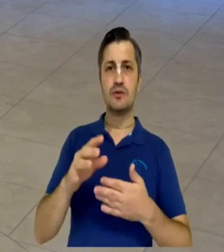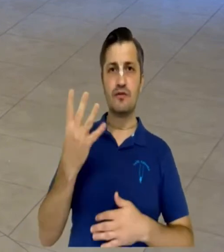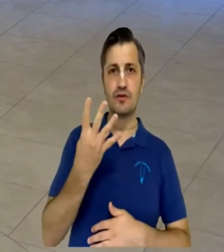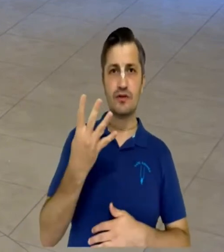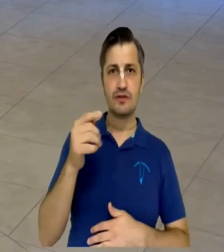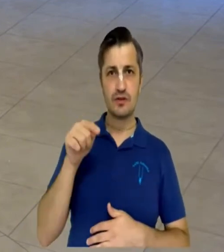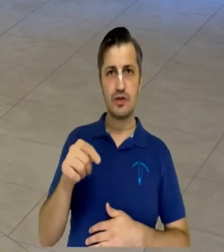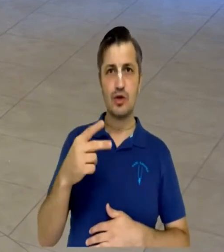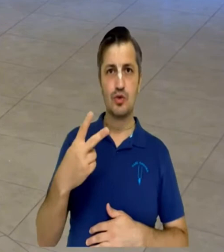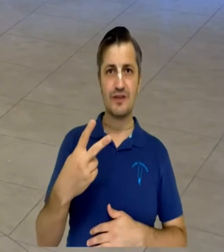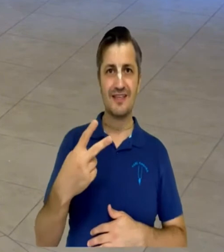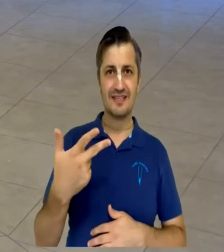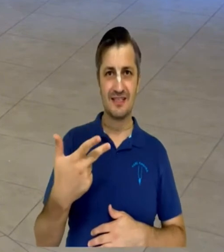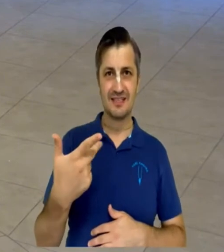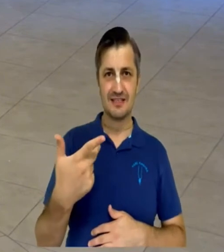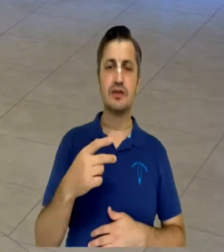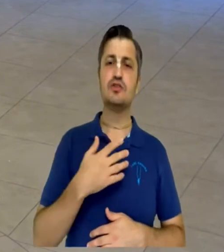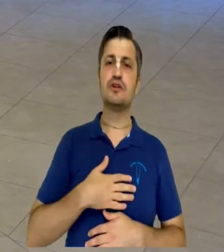hi pratishtaham